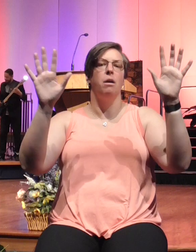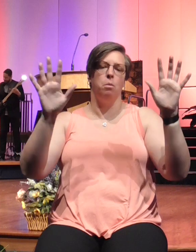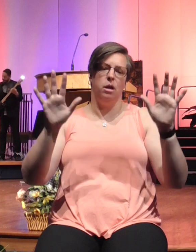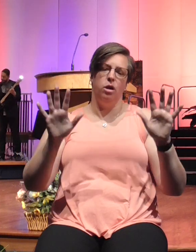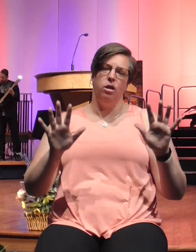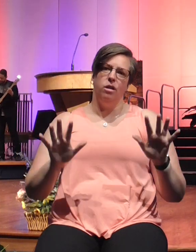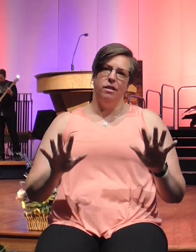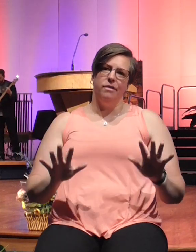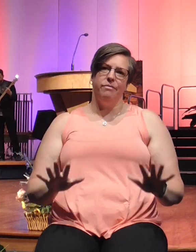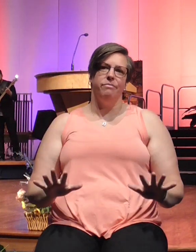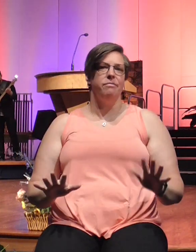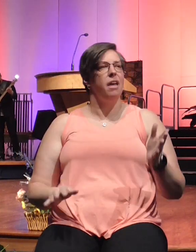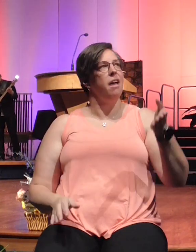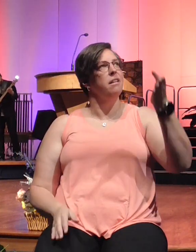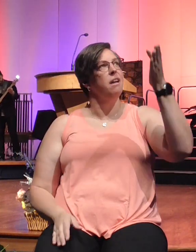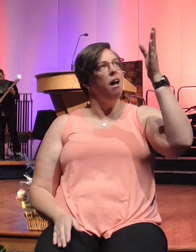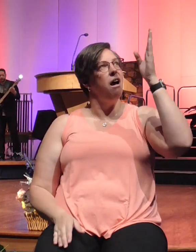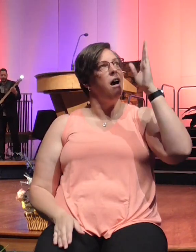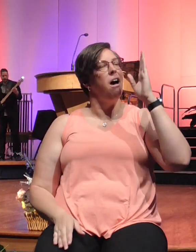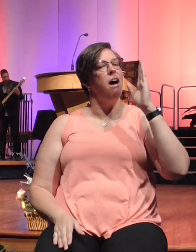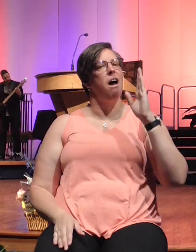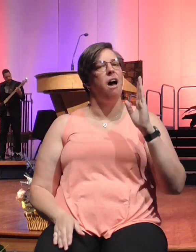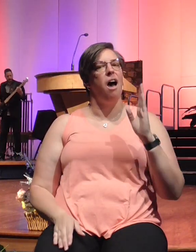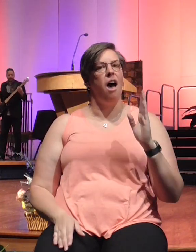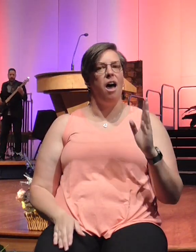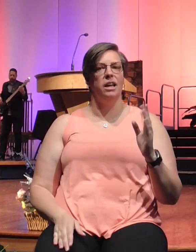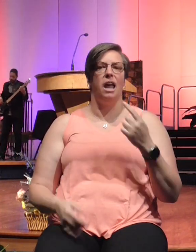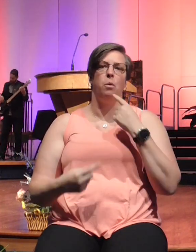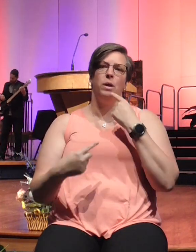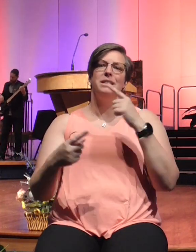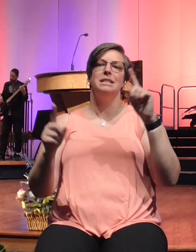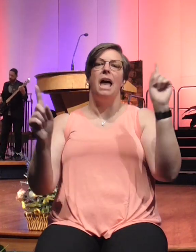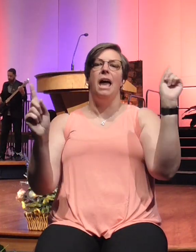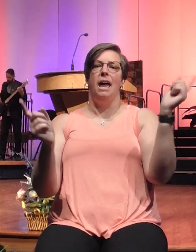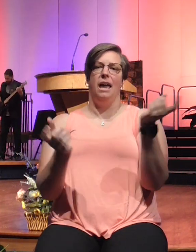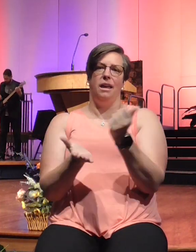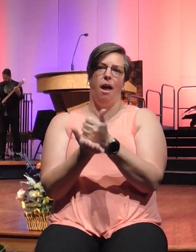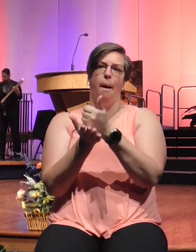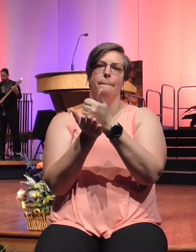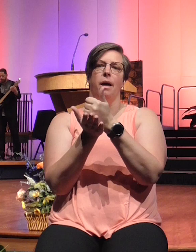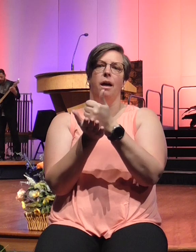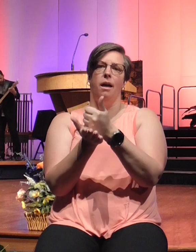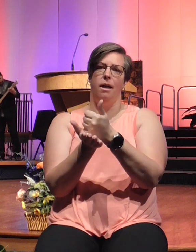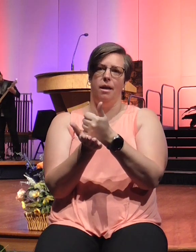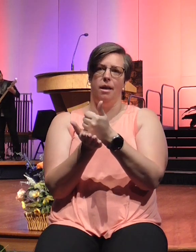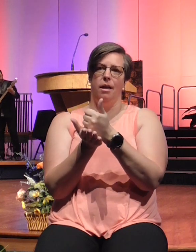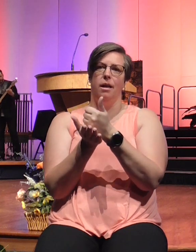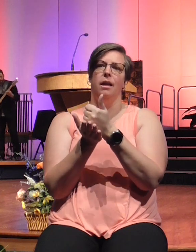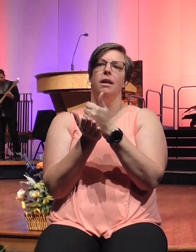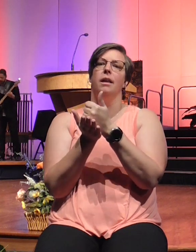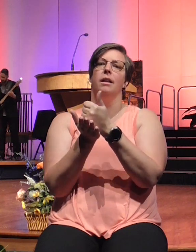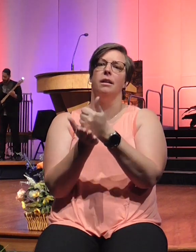rest in God and say Amen.